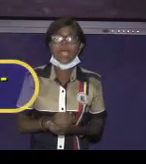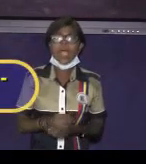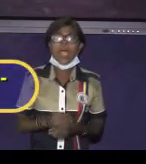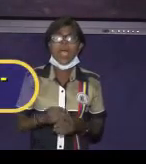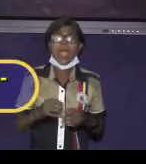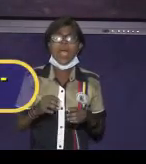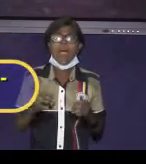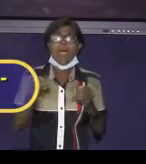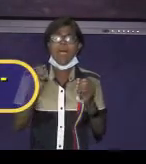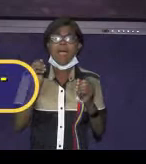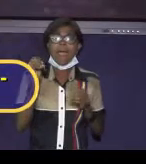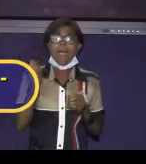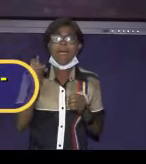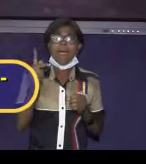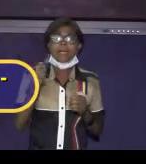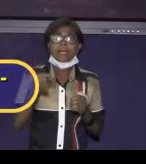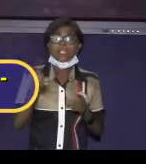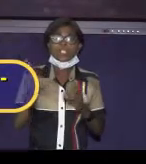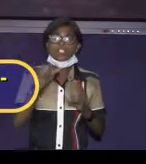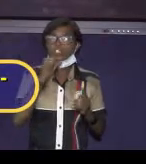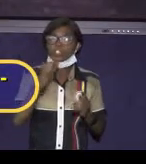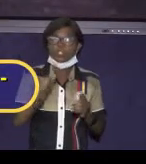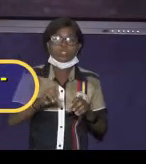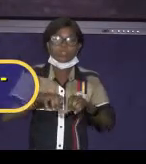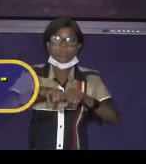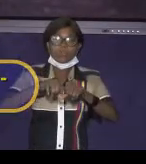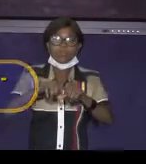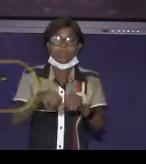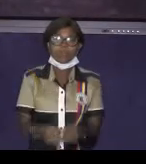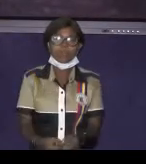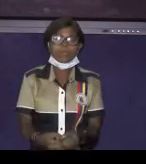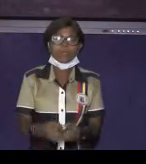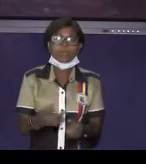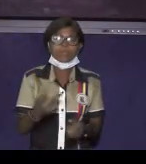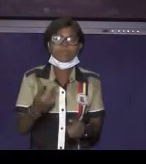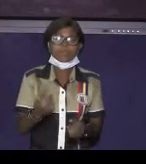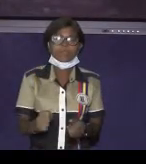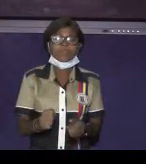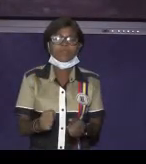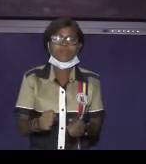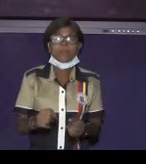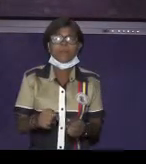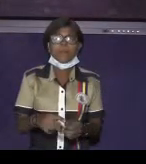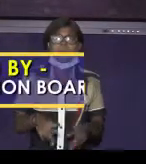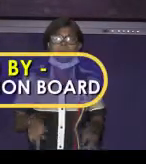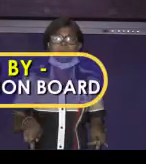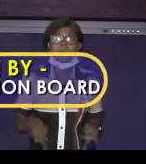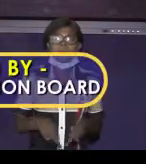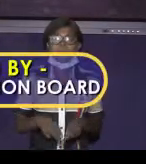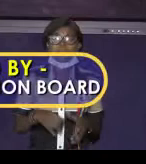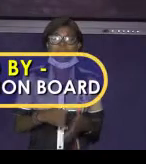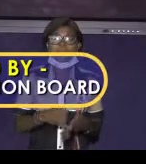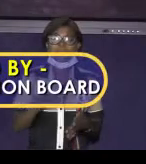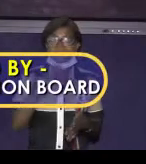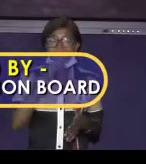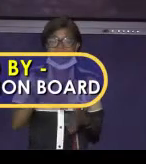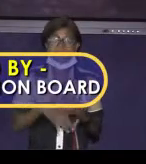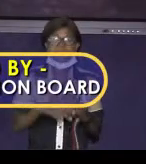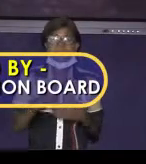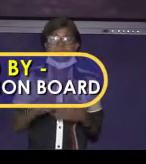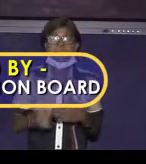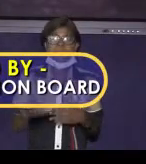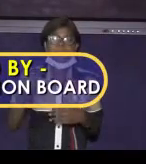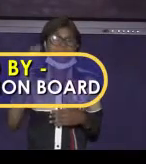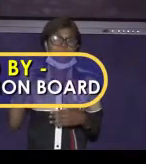Akin did not break the pot. Akin did not break the pot. is in the past tense. So